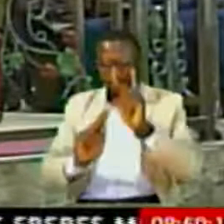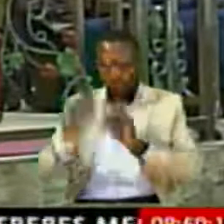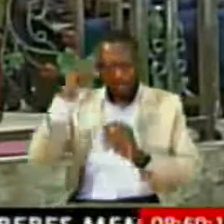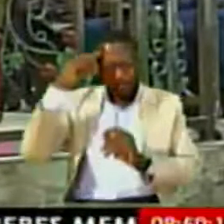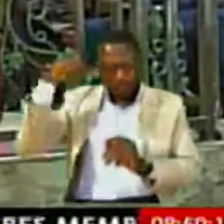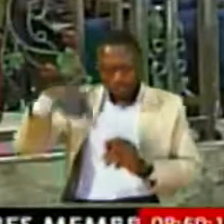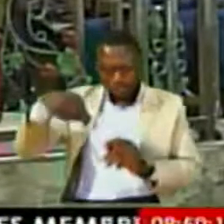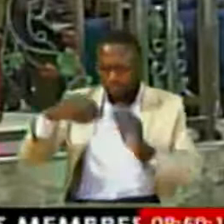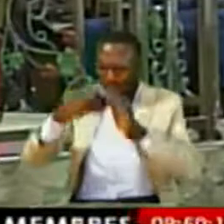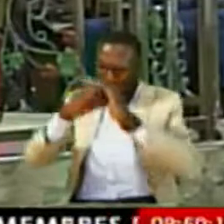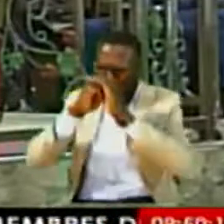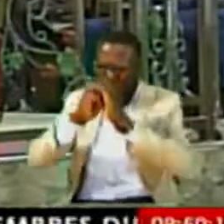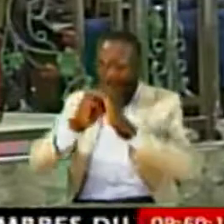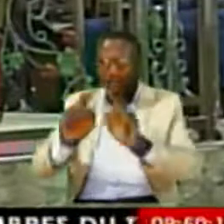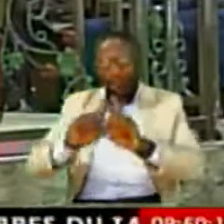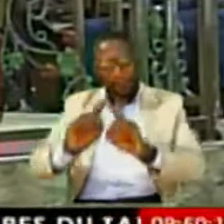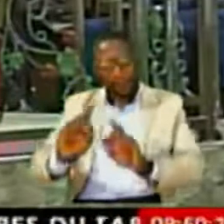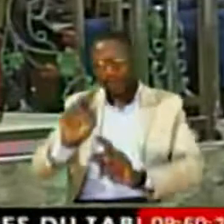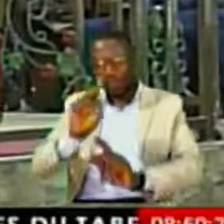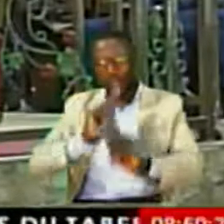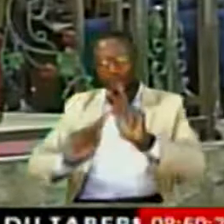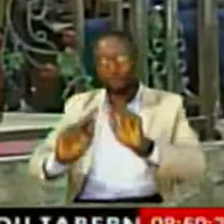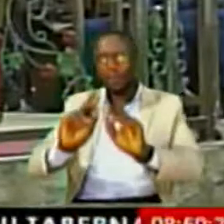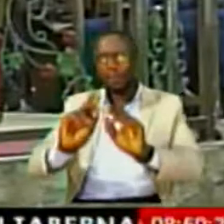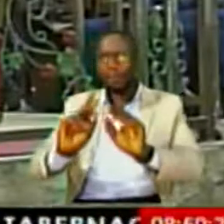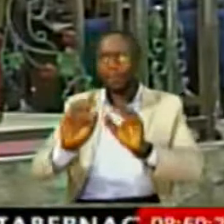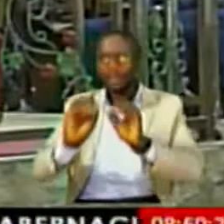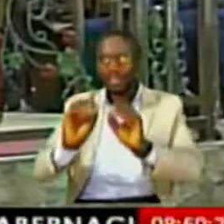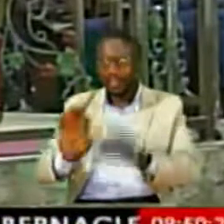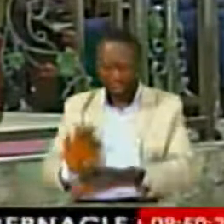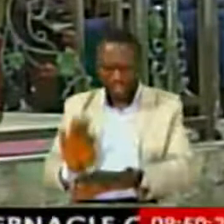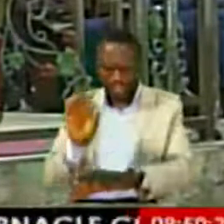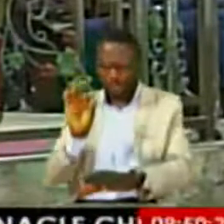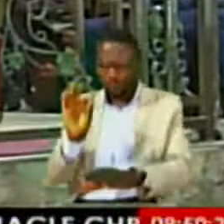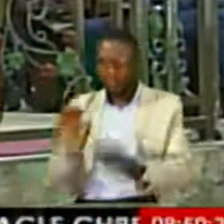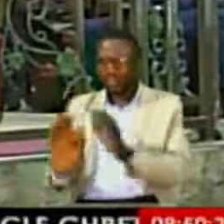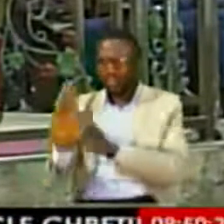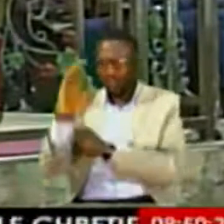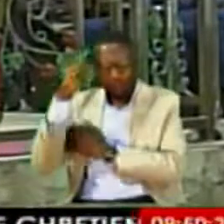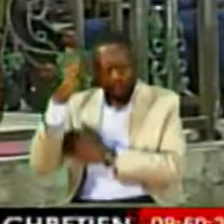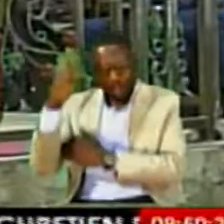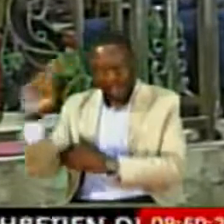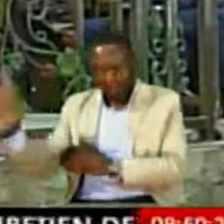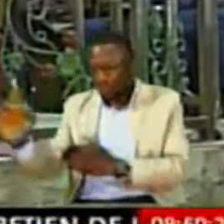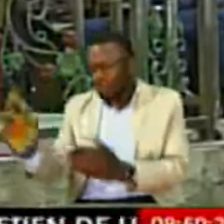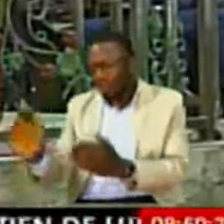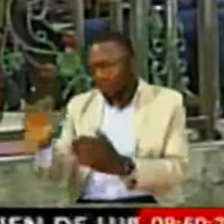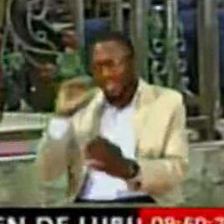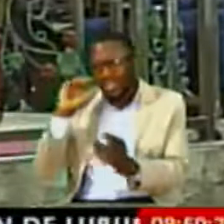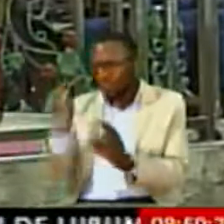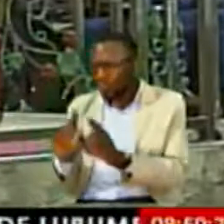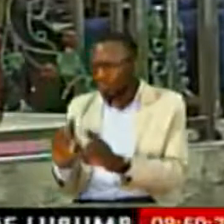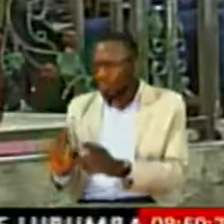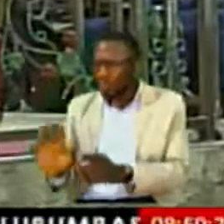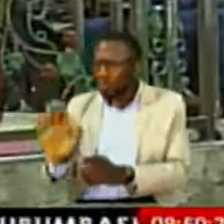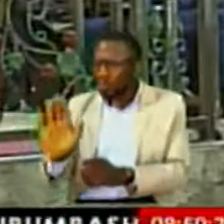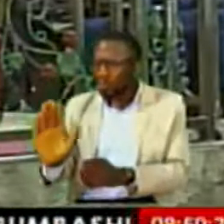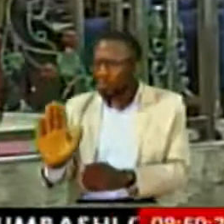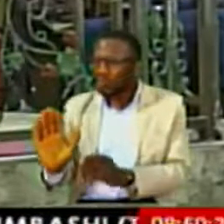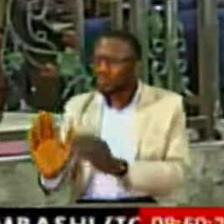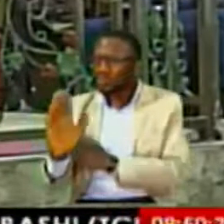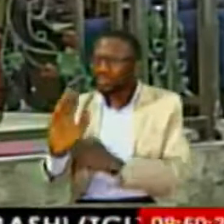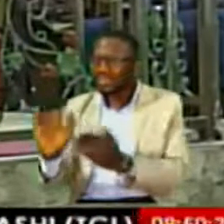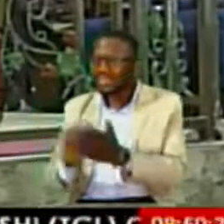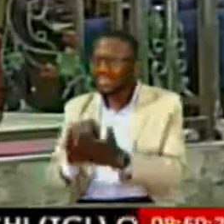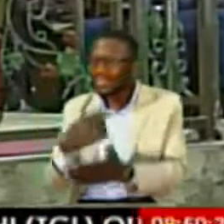Now many have chosen their God. Who is your God, my sister? Qui est ton Dieu, mon